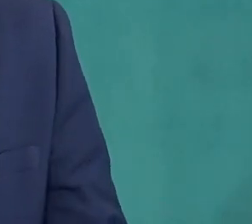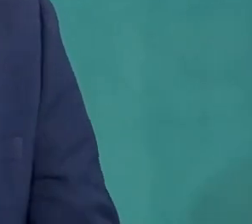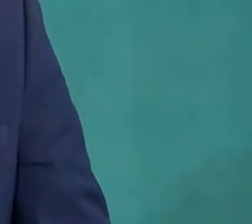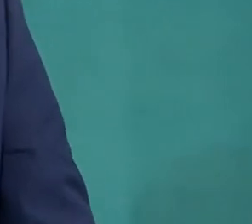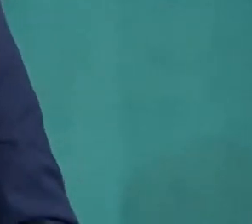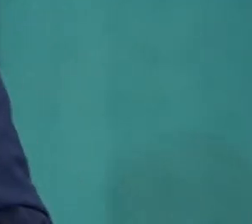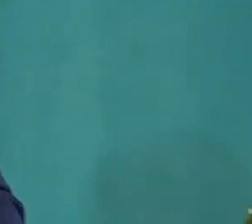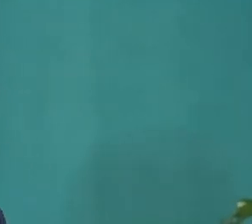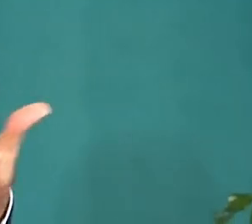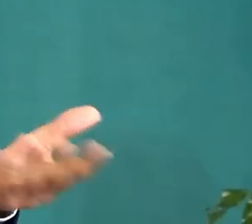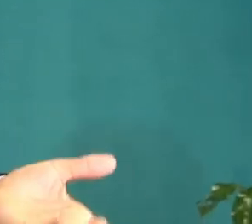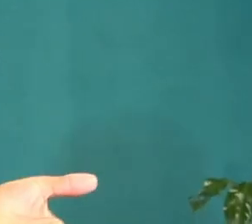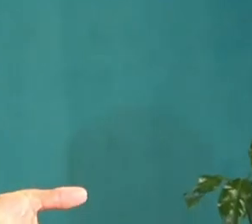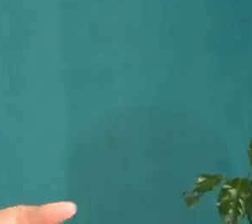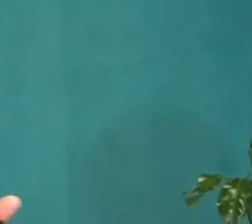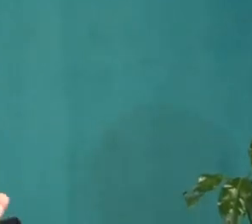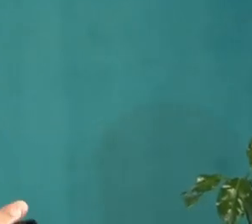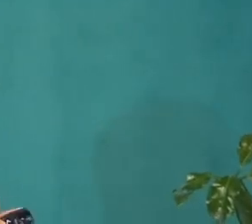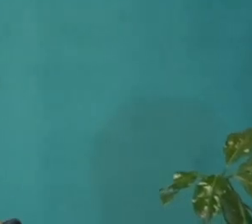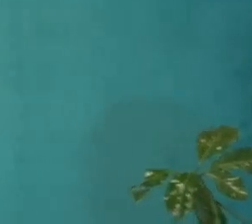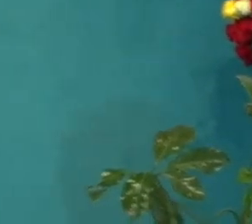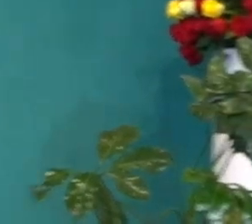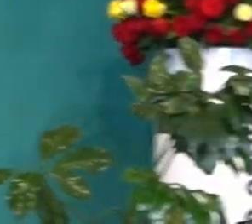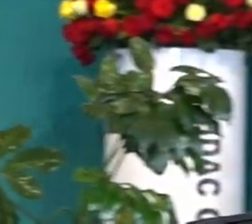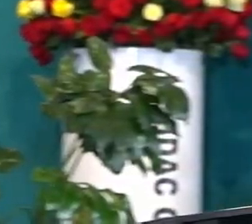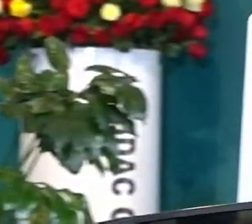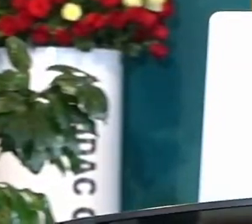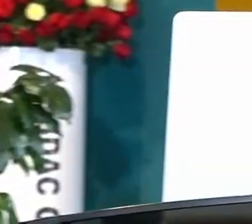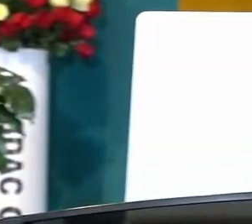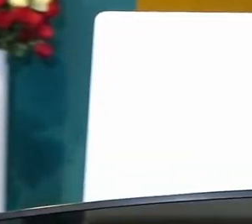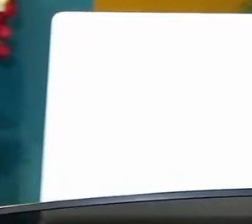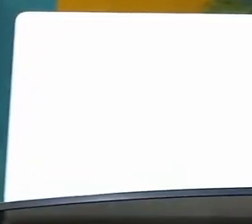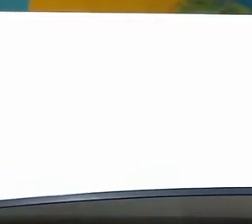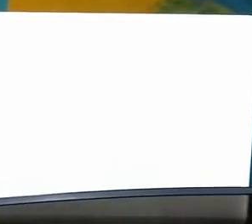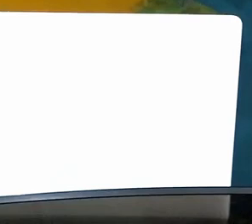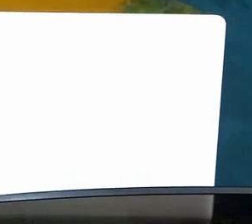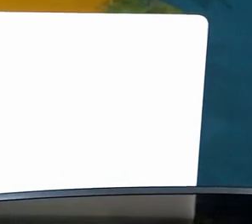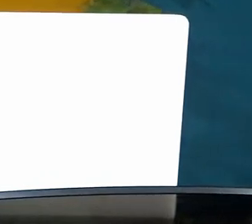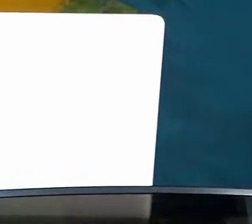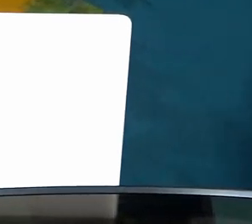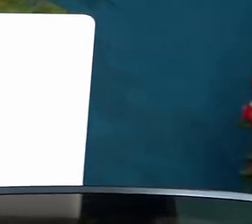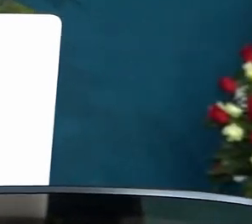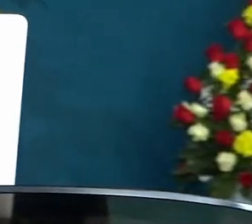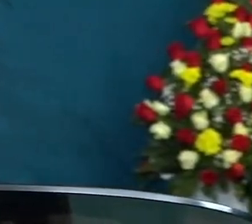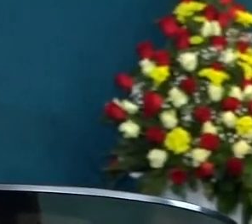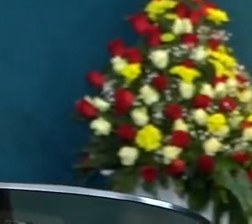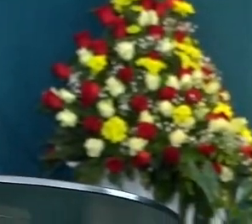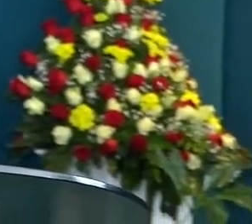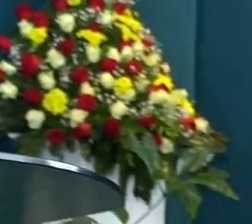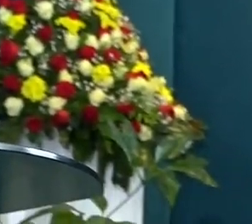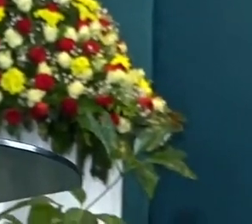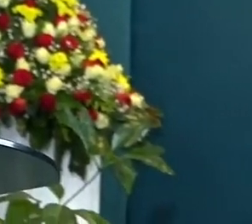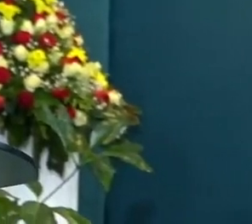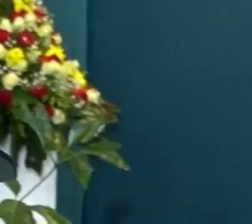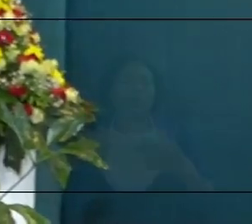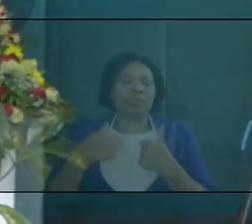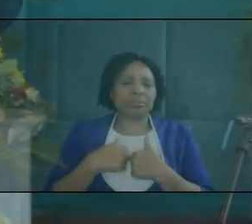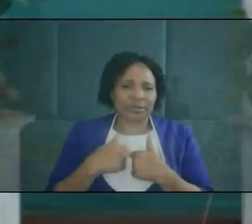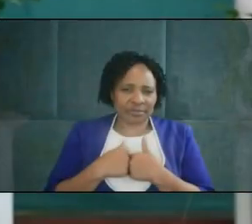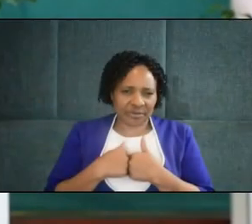this afternoon for our final presentation. But allow me, therefore, just to